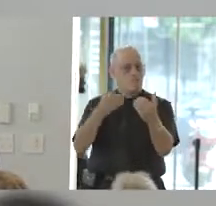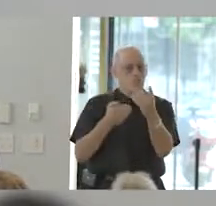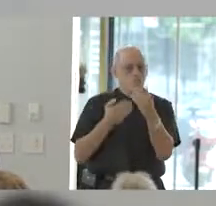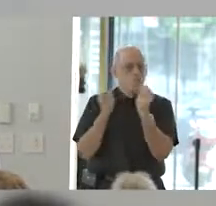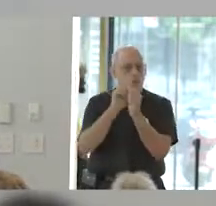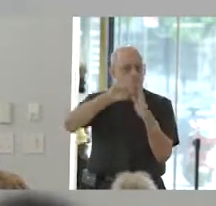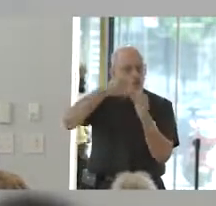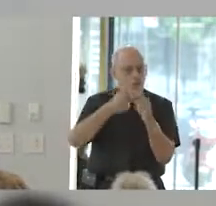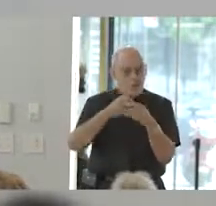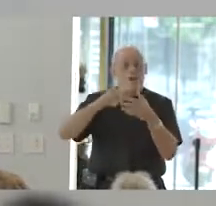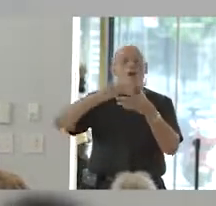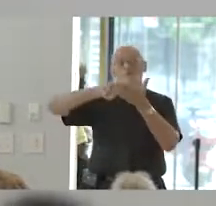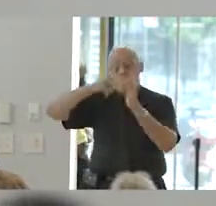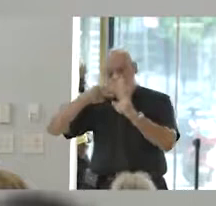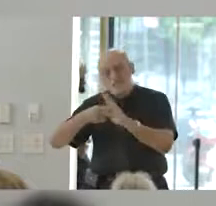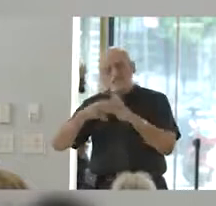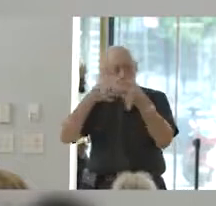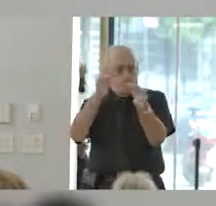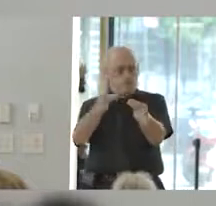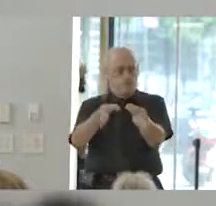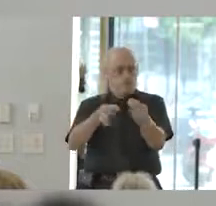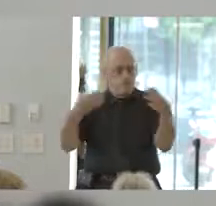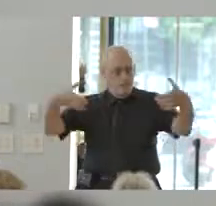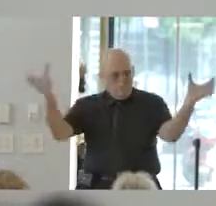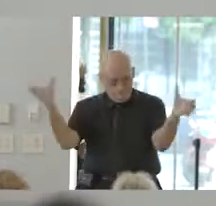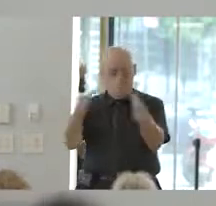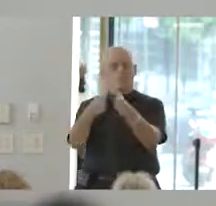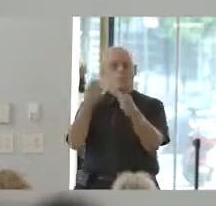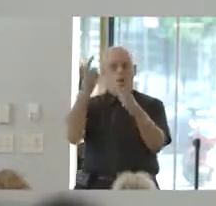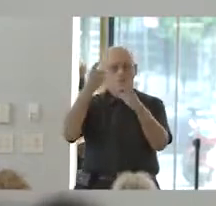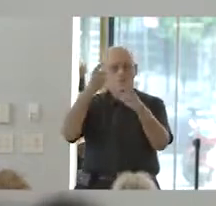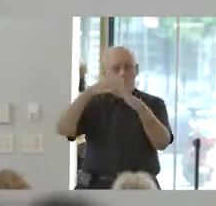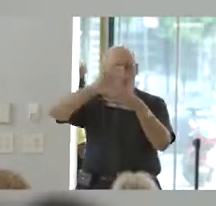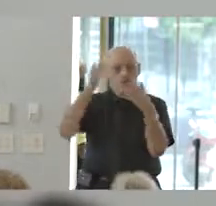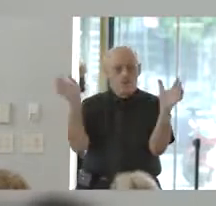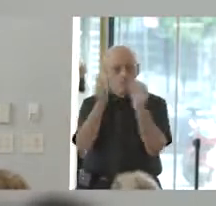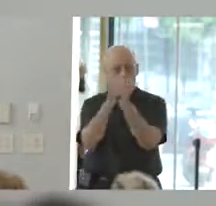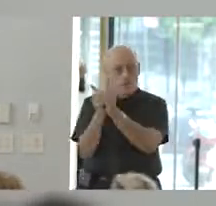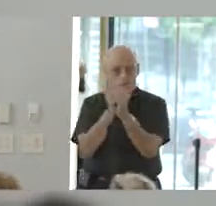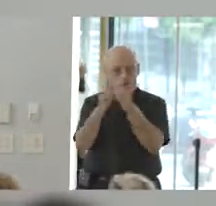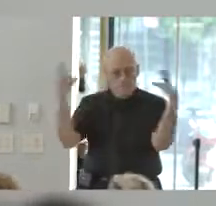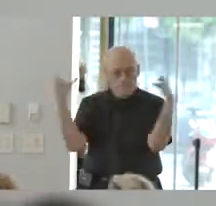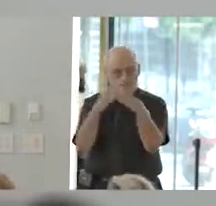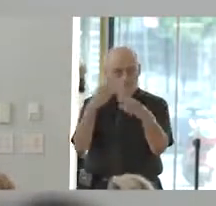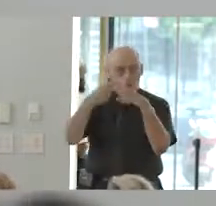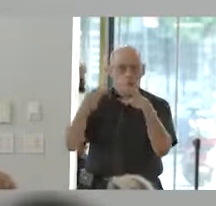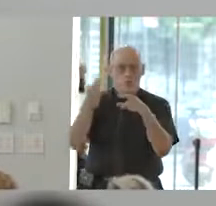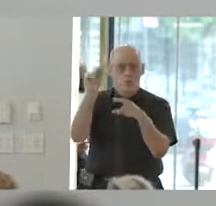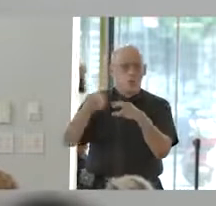result of that, the decision was made to combine these two projects into a single